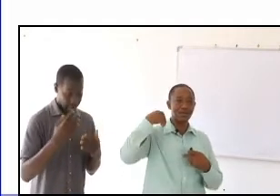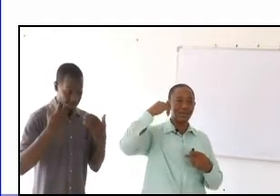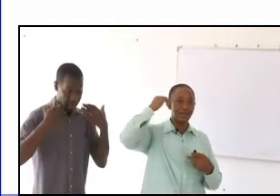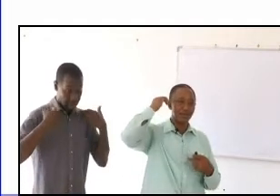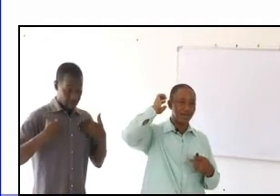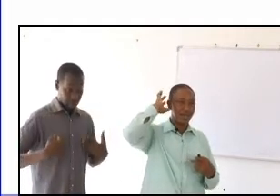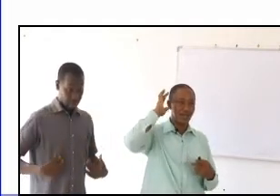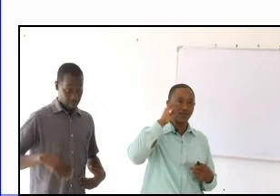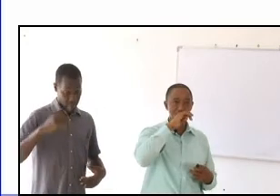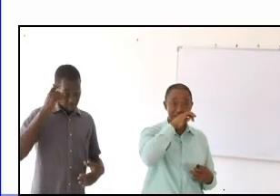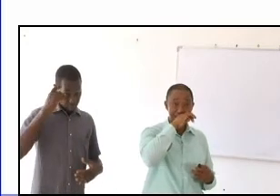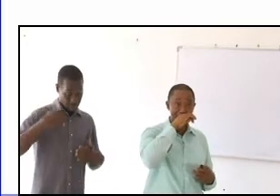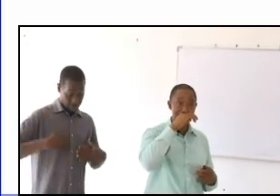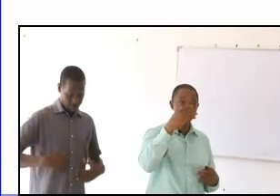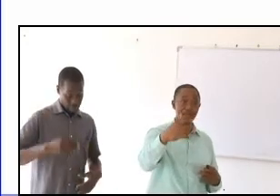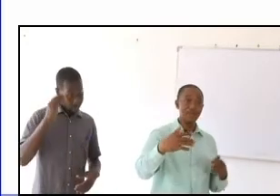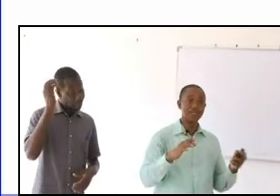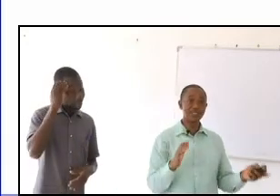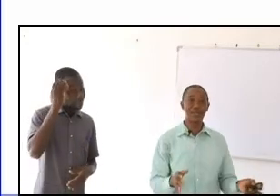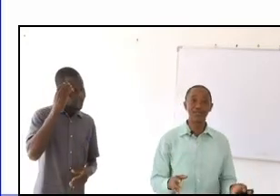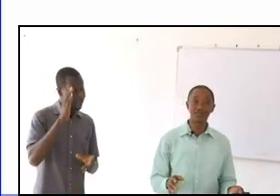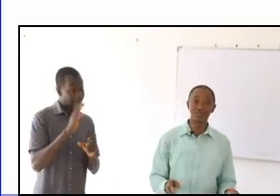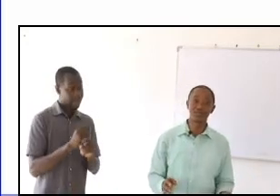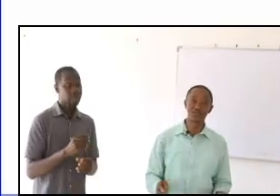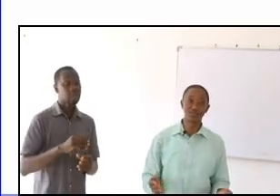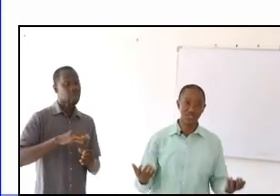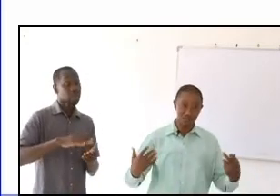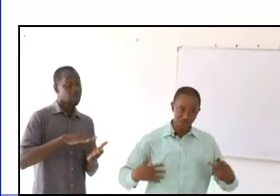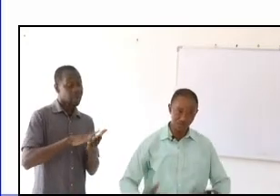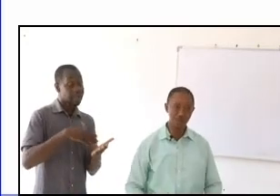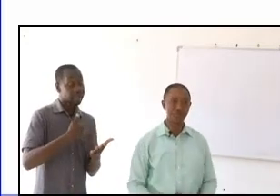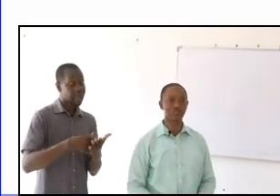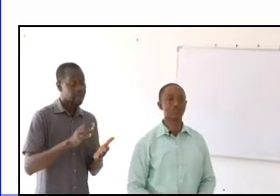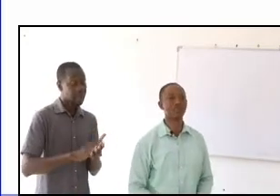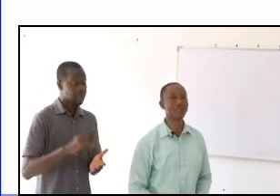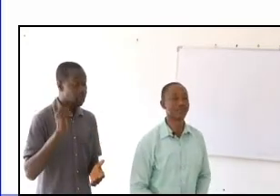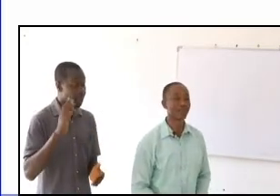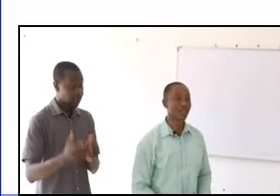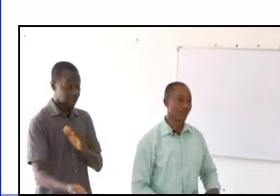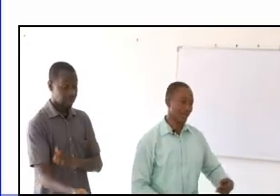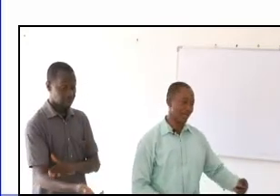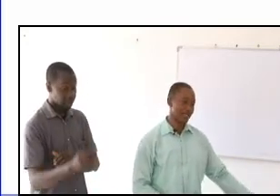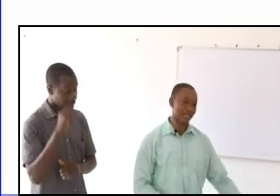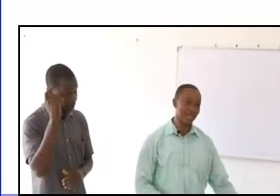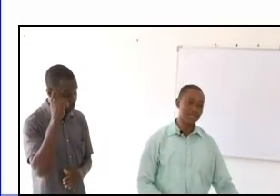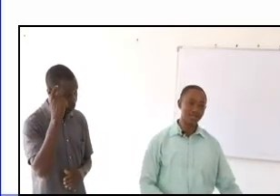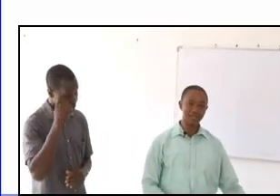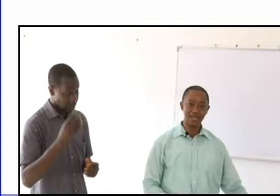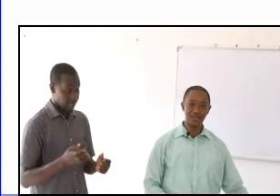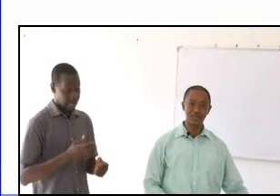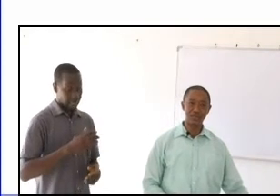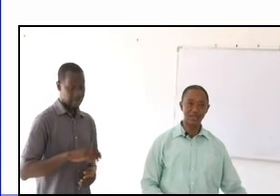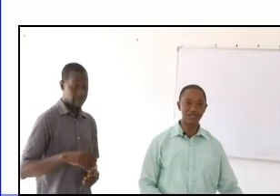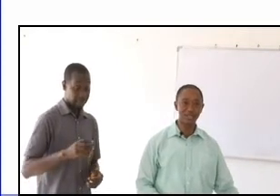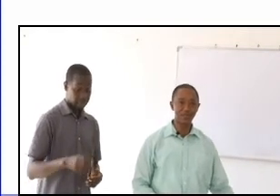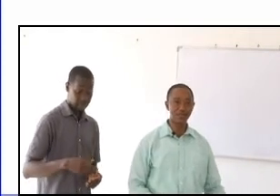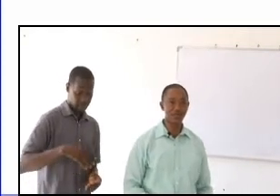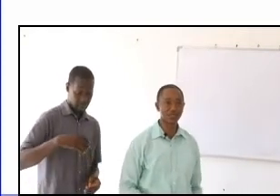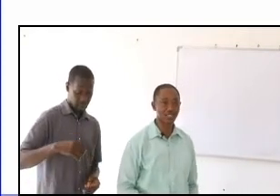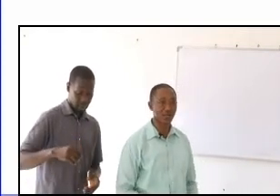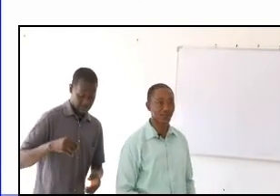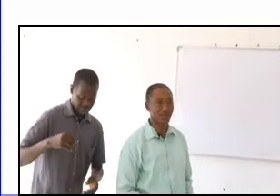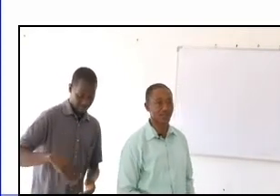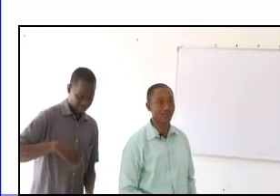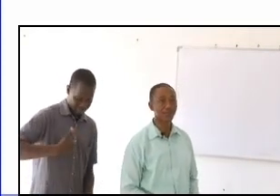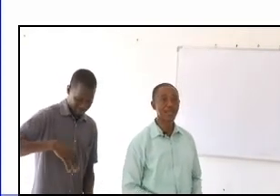your body, and it goes to the brain. The brain helps interpret what you've touched, and you know you've touched something. Whether it's heat, like you step on